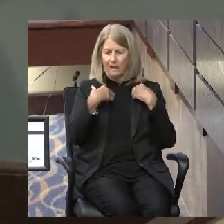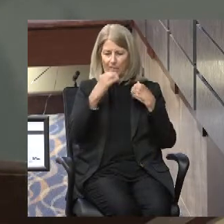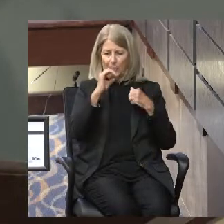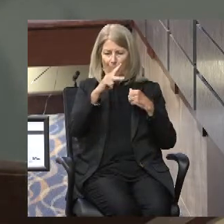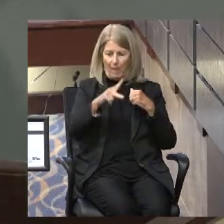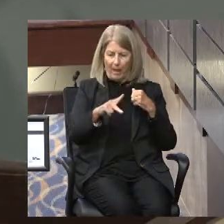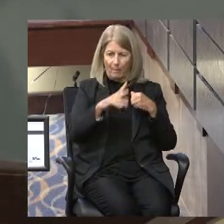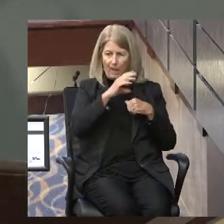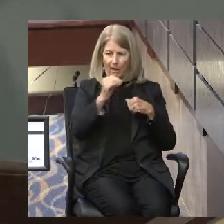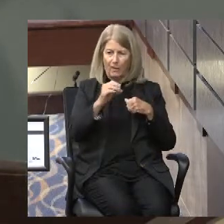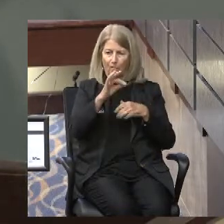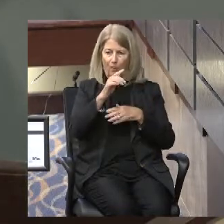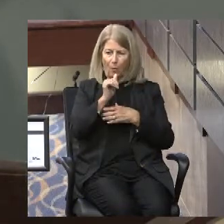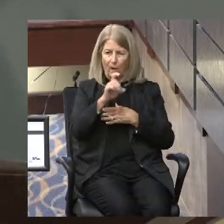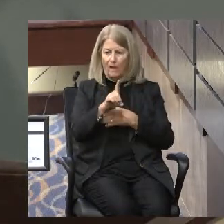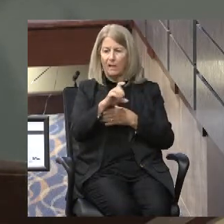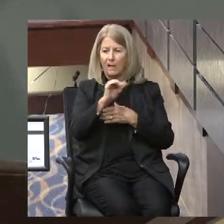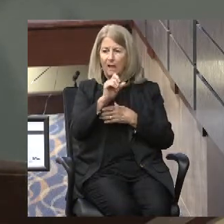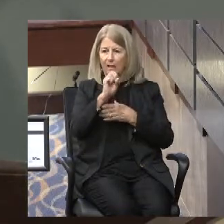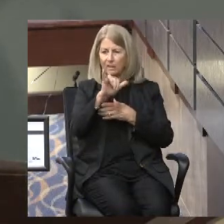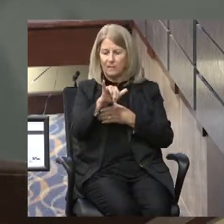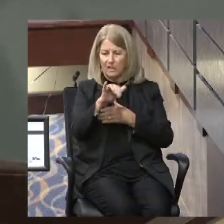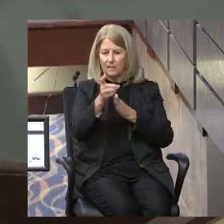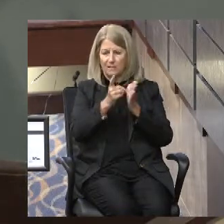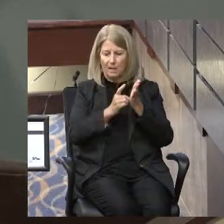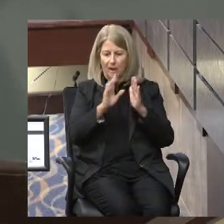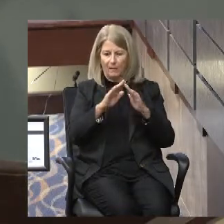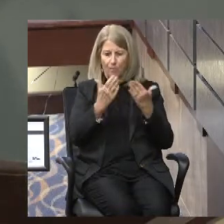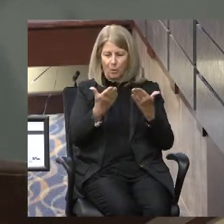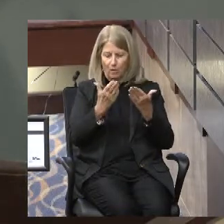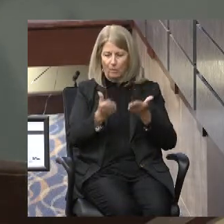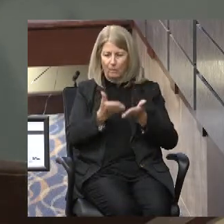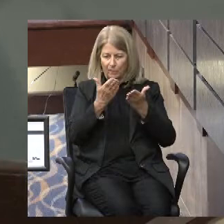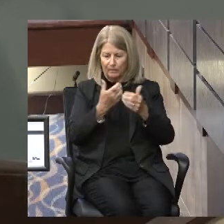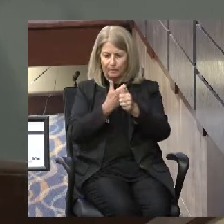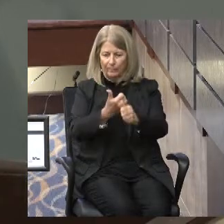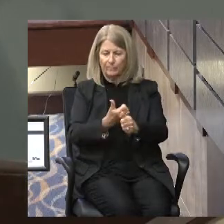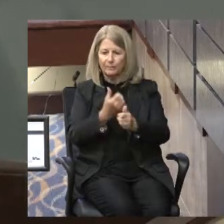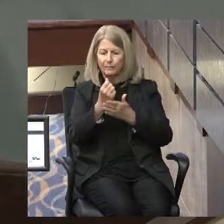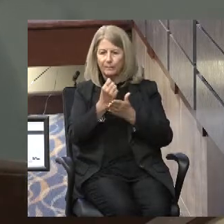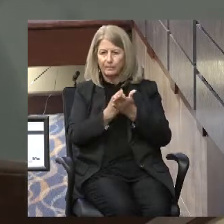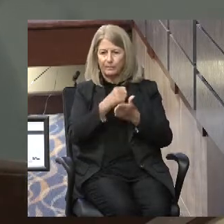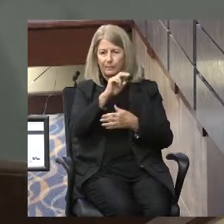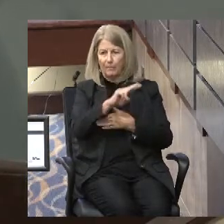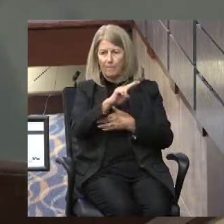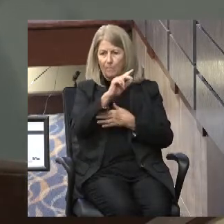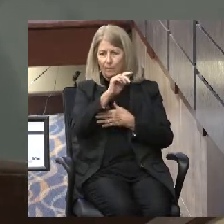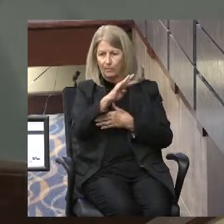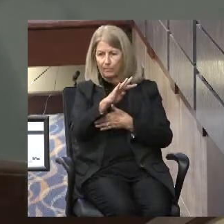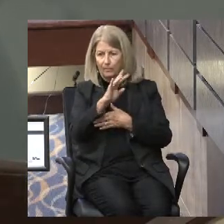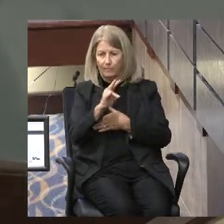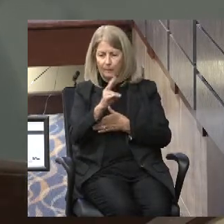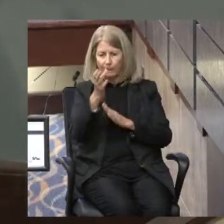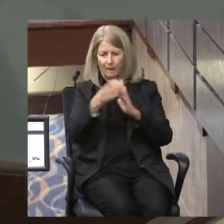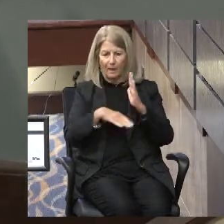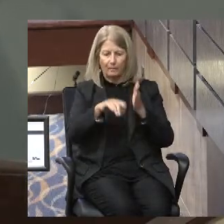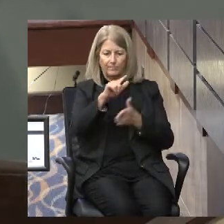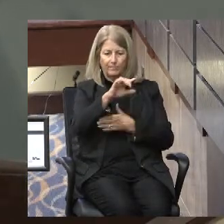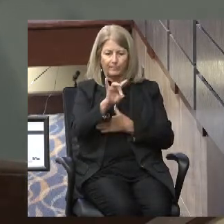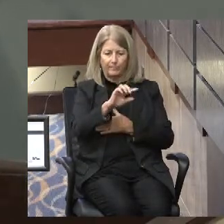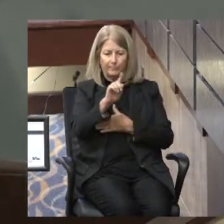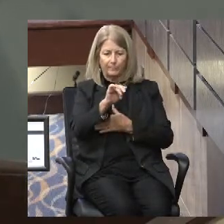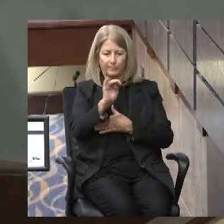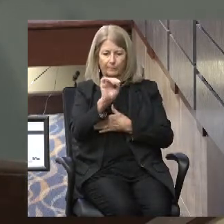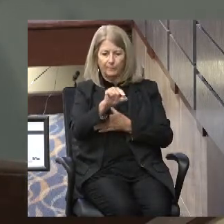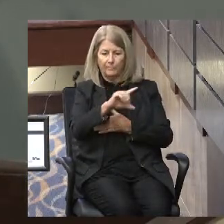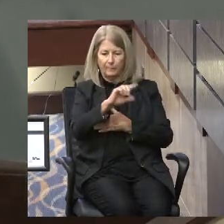design book, providing that pursuant to section 28-247 and chapter 28 zoning of said code, that the zoning map